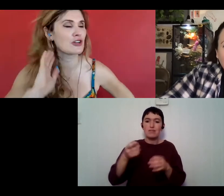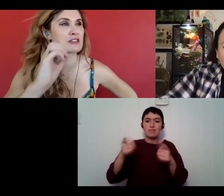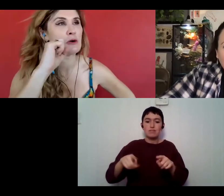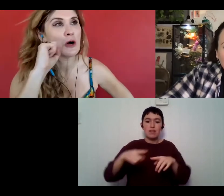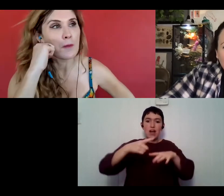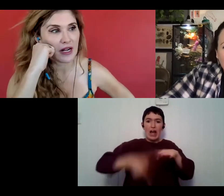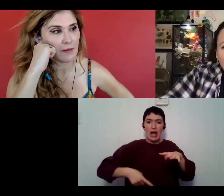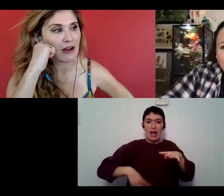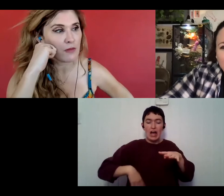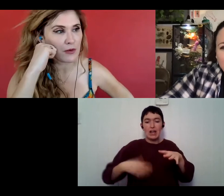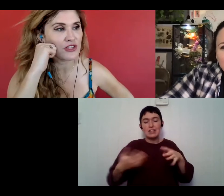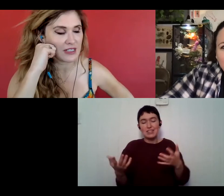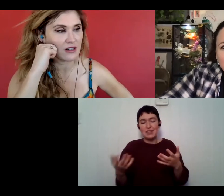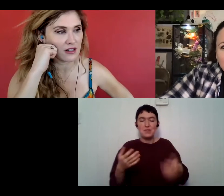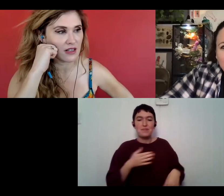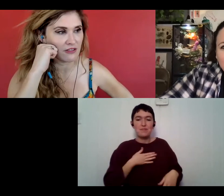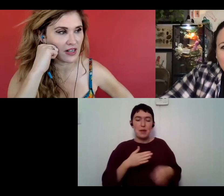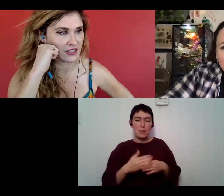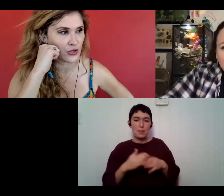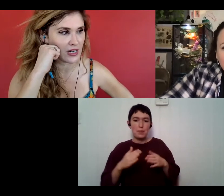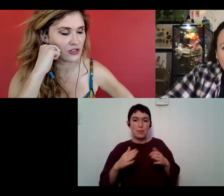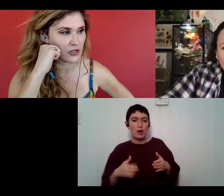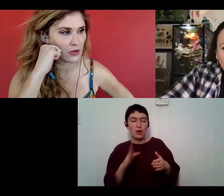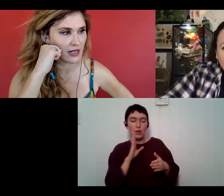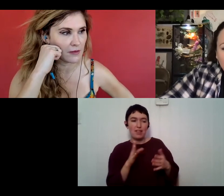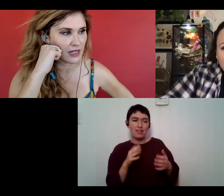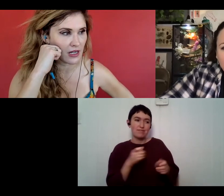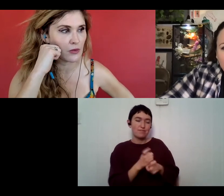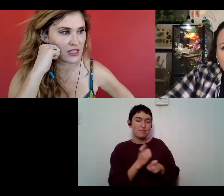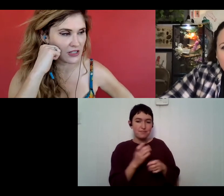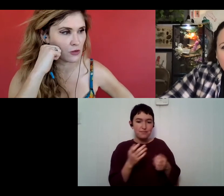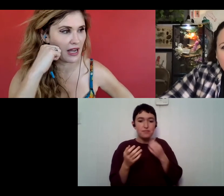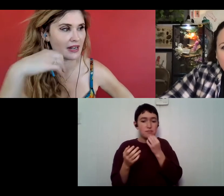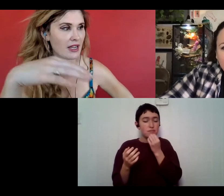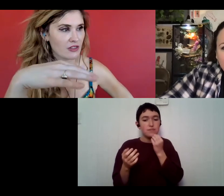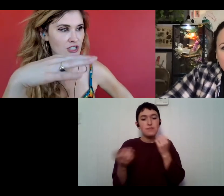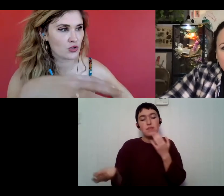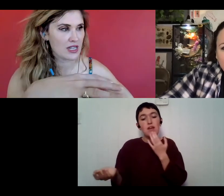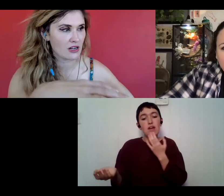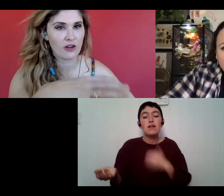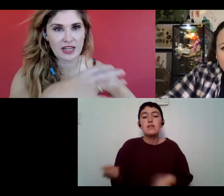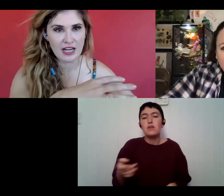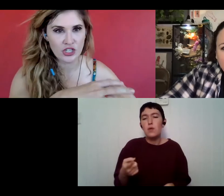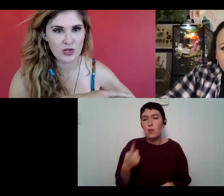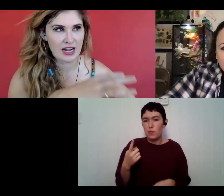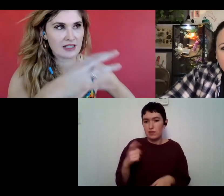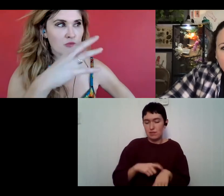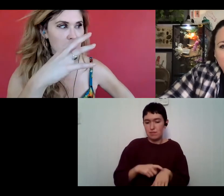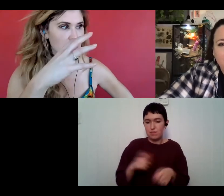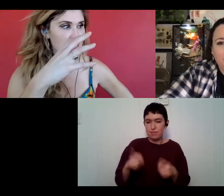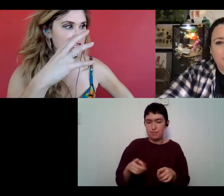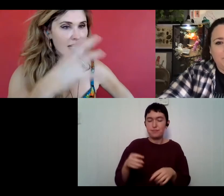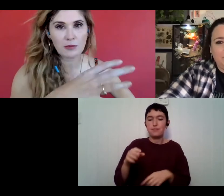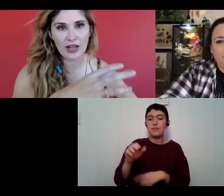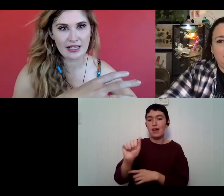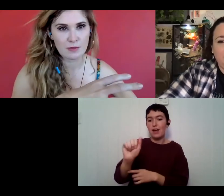don't trust you. But yeah. I remember this is a fun injury. So, and it was not too bad. There's a tree here called the acacia tree that has one of the